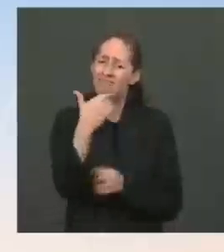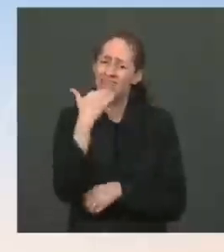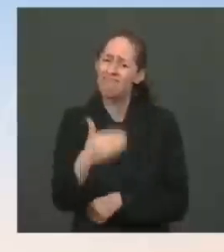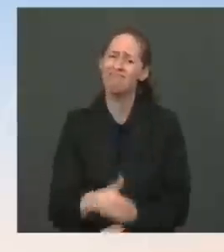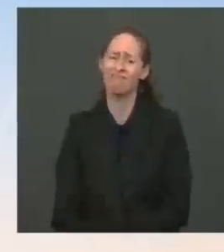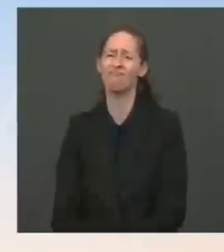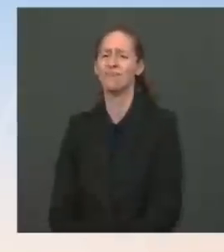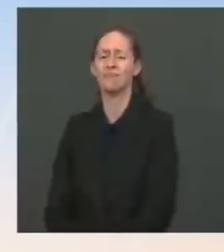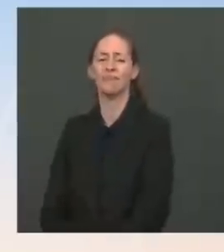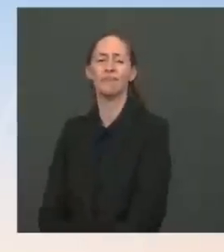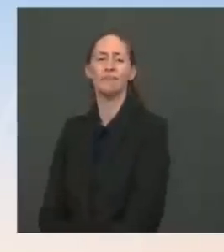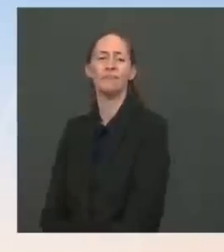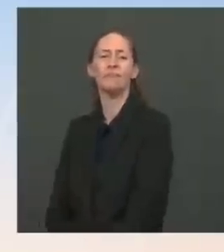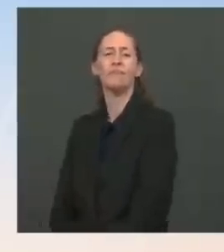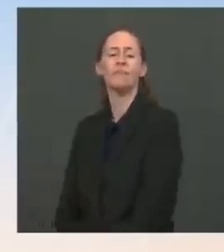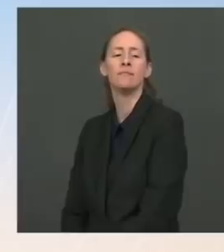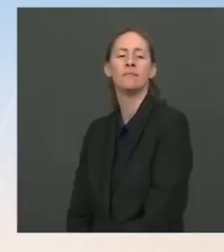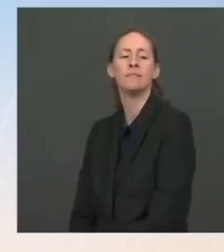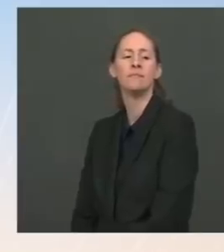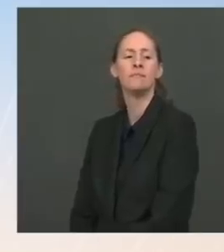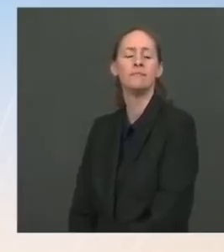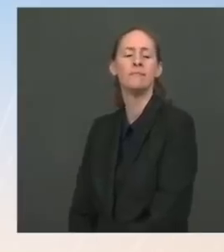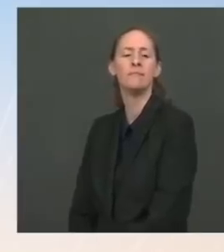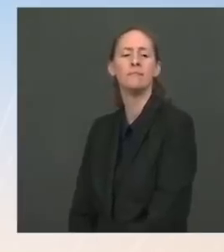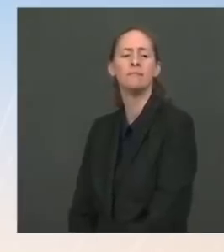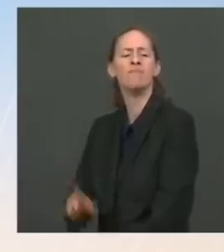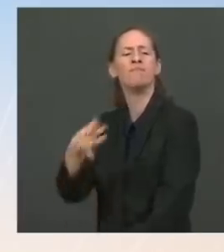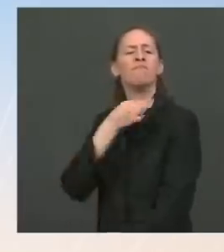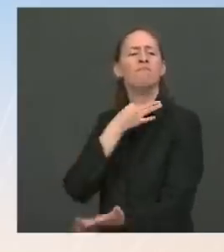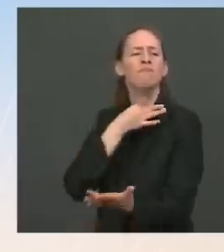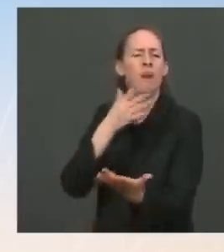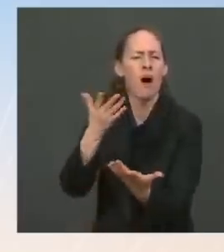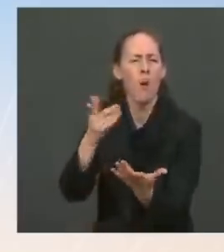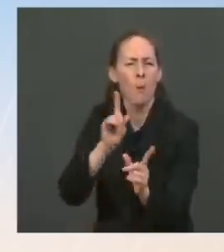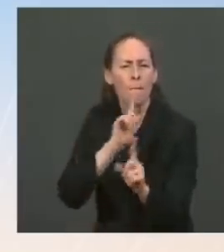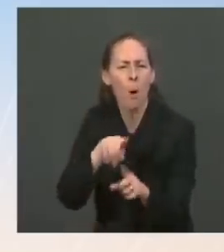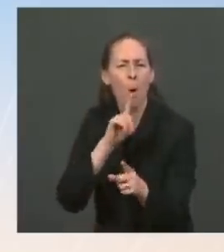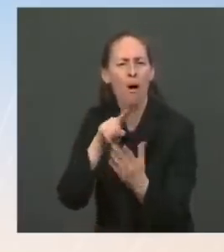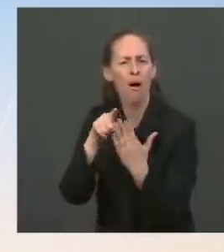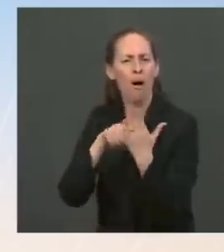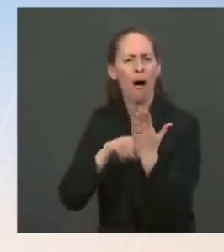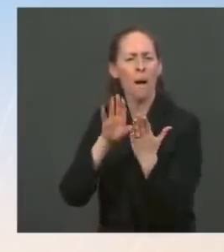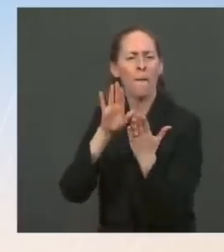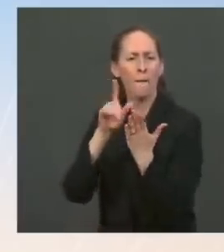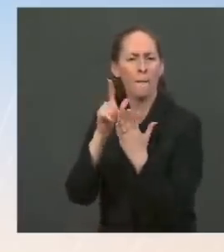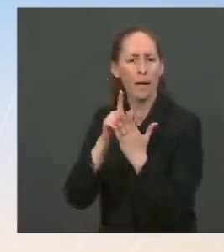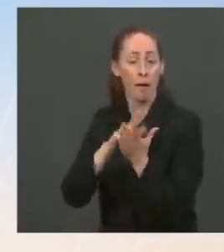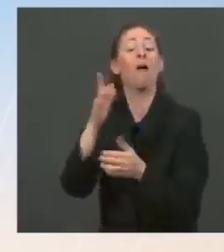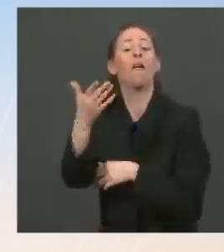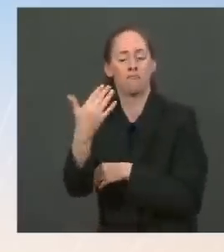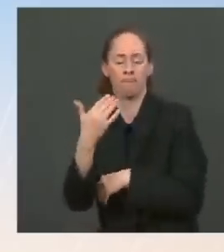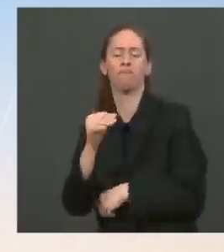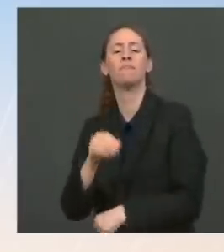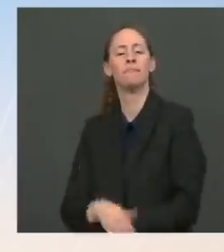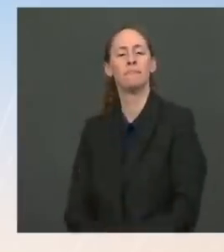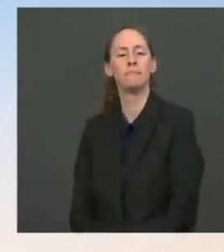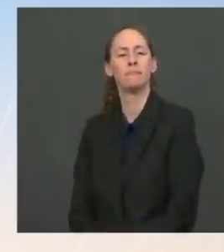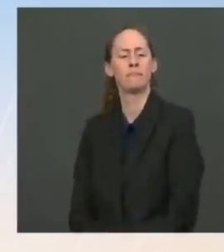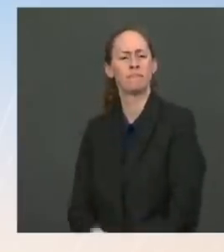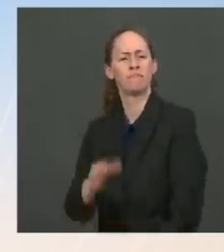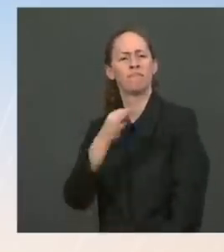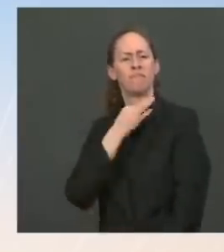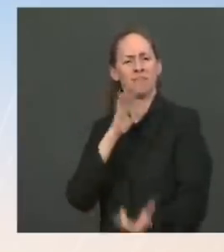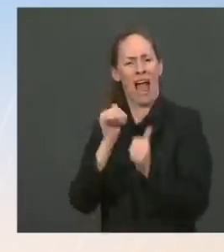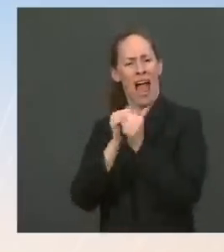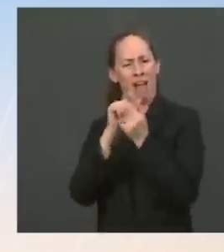about the money for ports in the bill. For what, sorry? The money for ports, yeah. in the bill. How will that help the supply chain issues